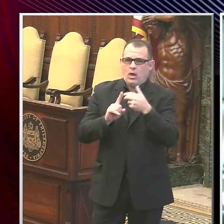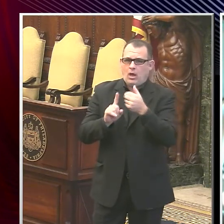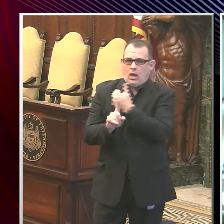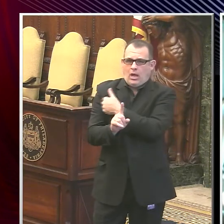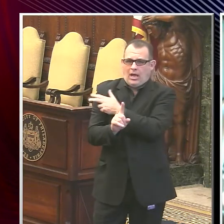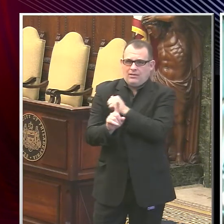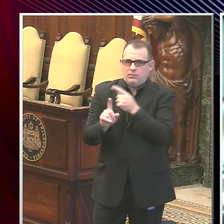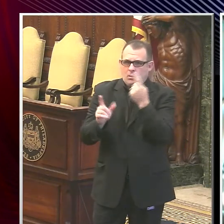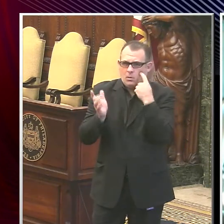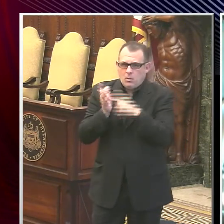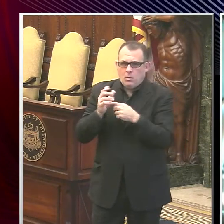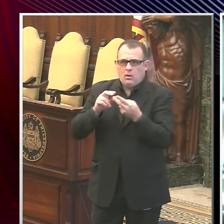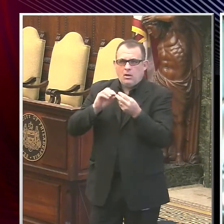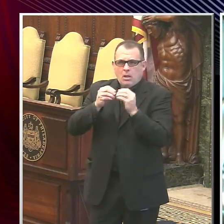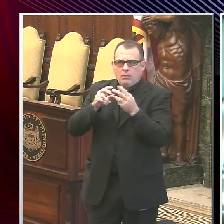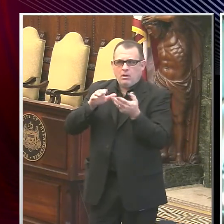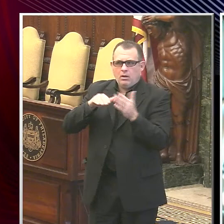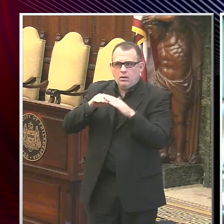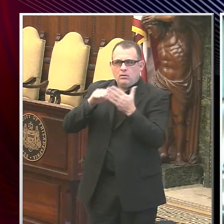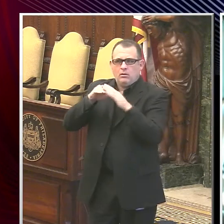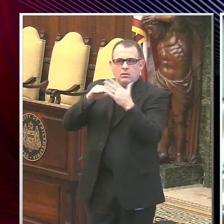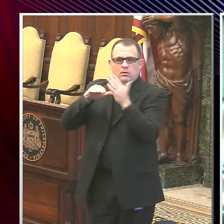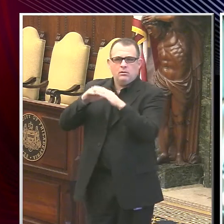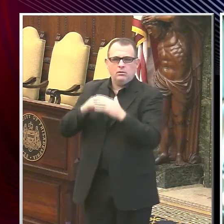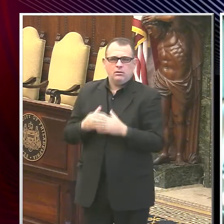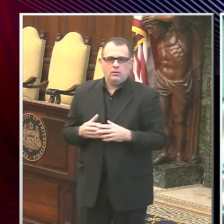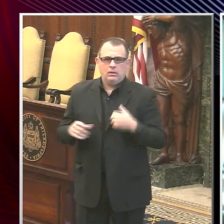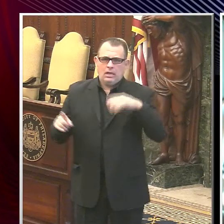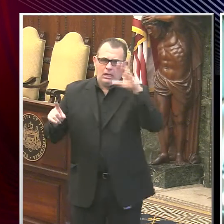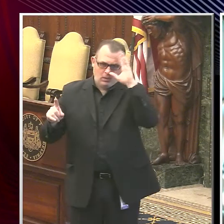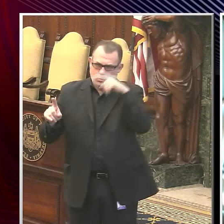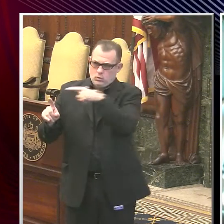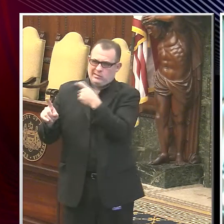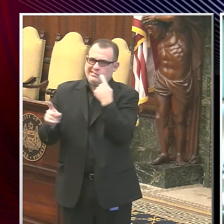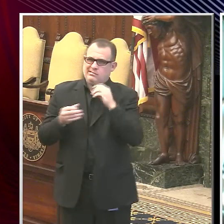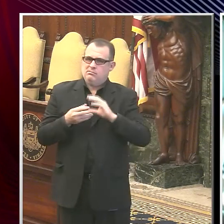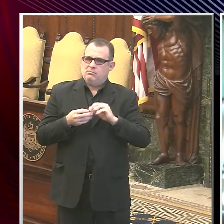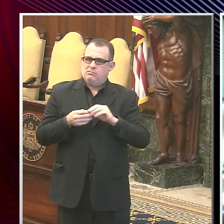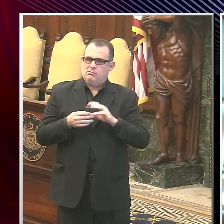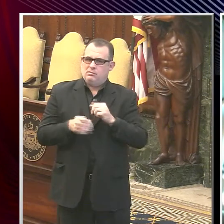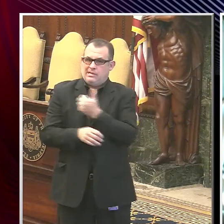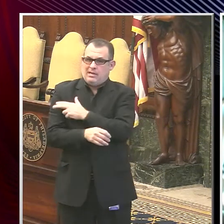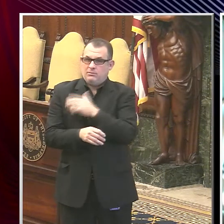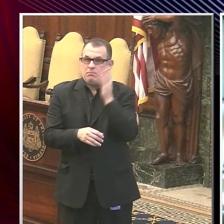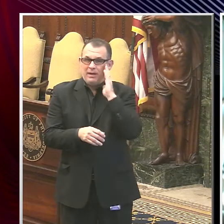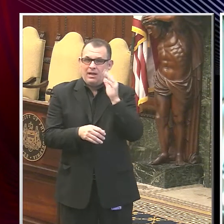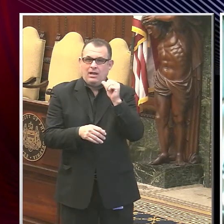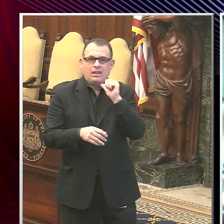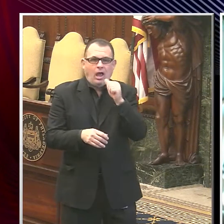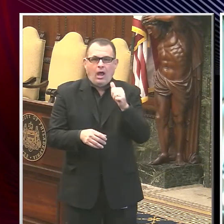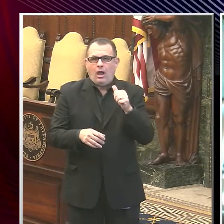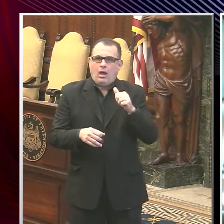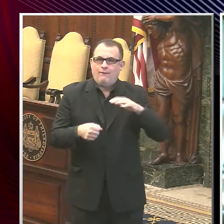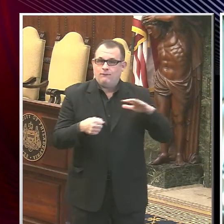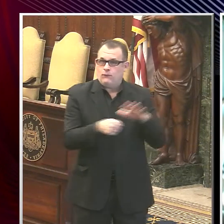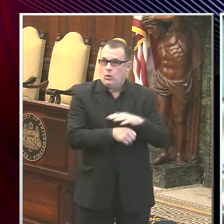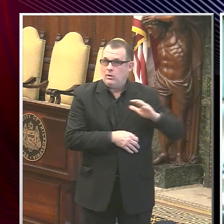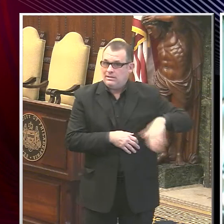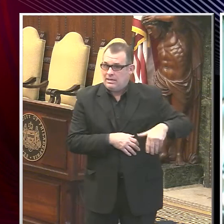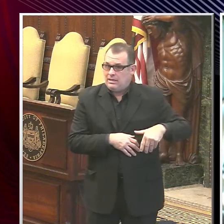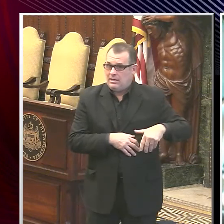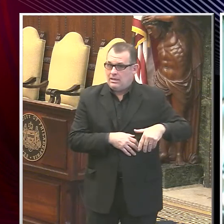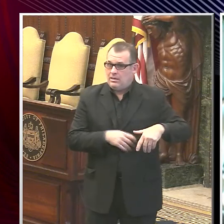numbers that we're seeing there. I understand you mentioned that hospital bed capacity isn't a concern. Do you forecast